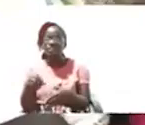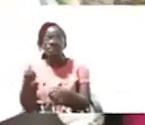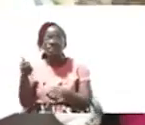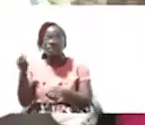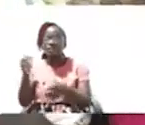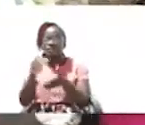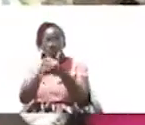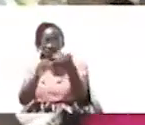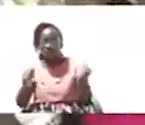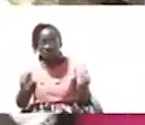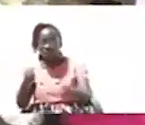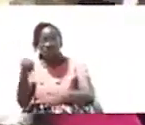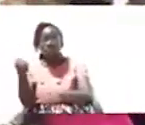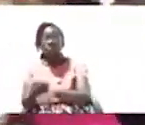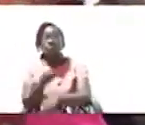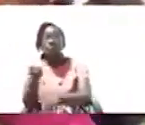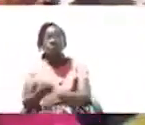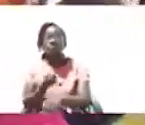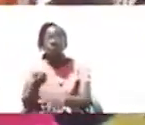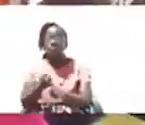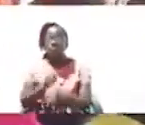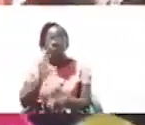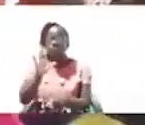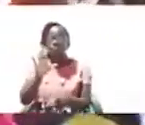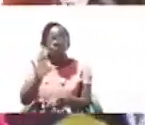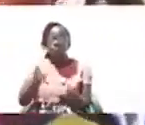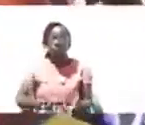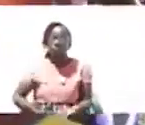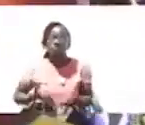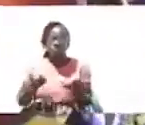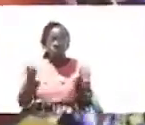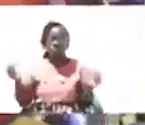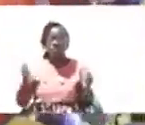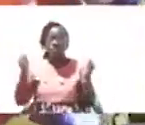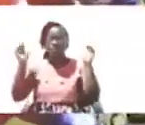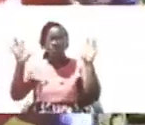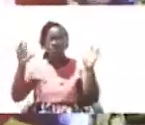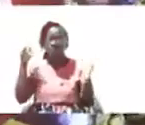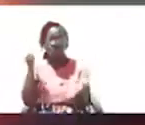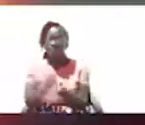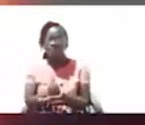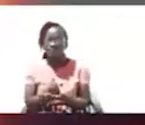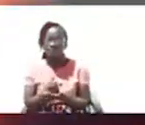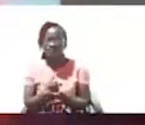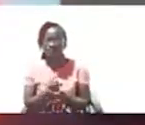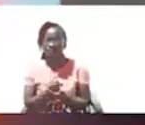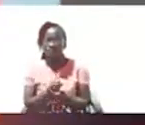to roll away the stones from people's necks. Oh, hallelujah. Amen.